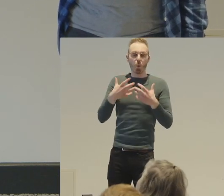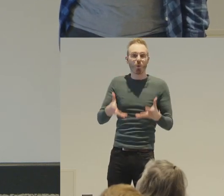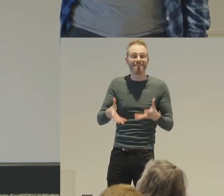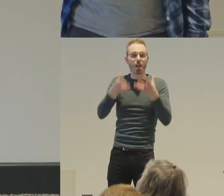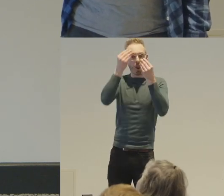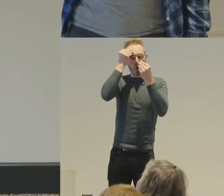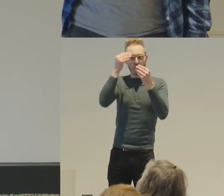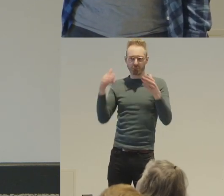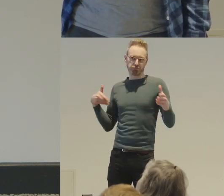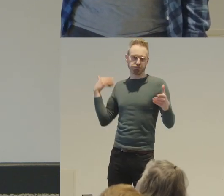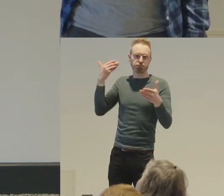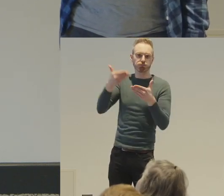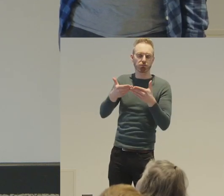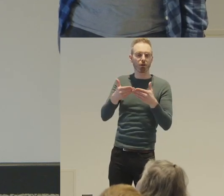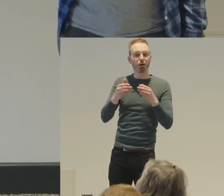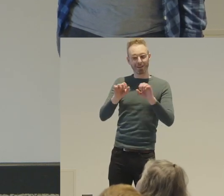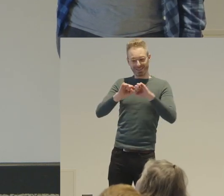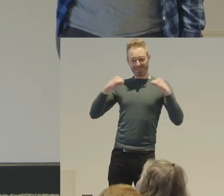become in